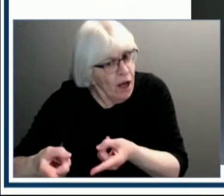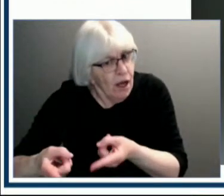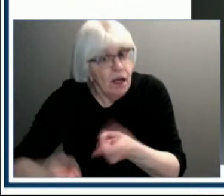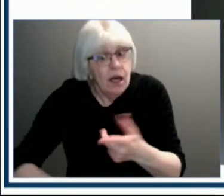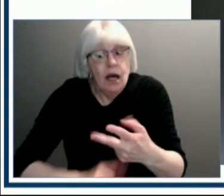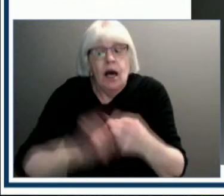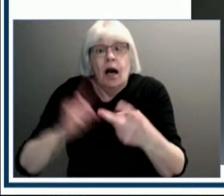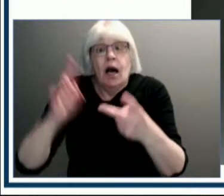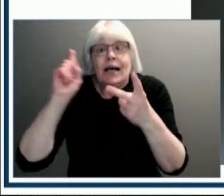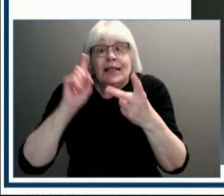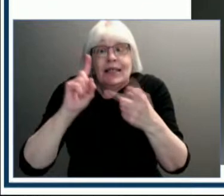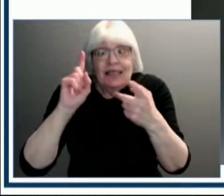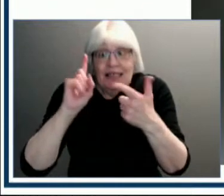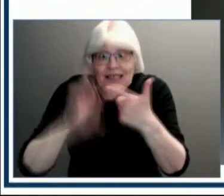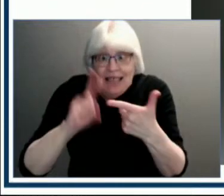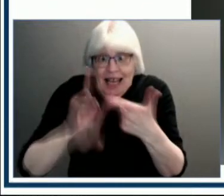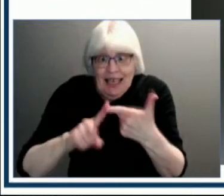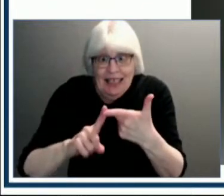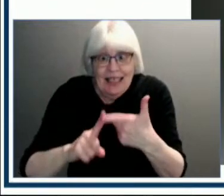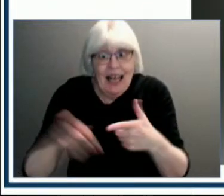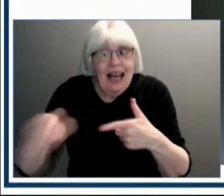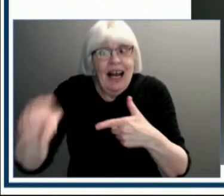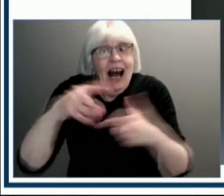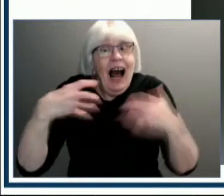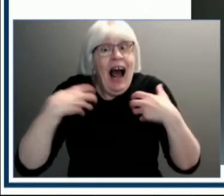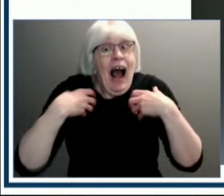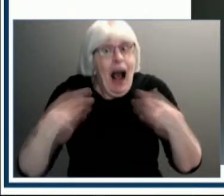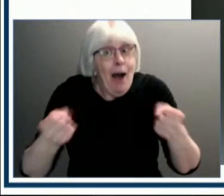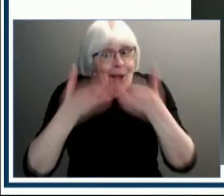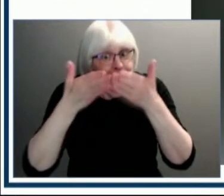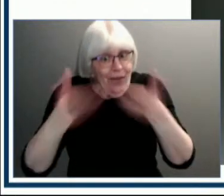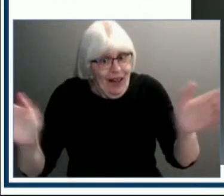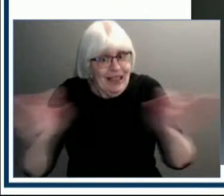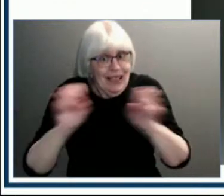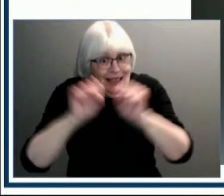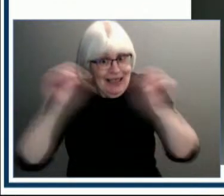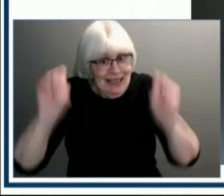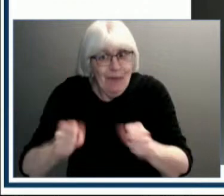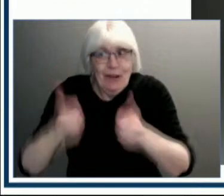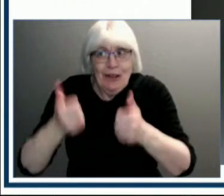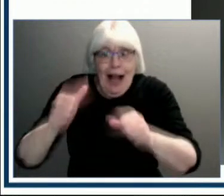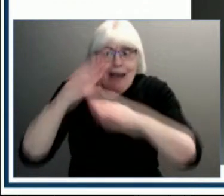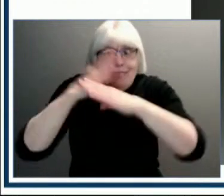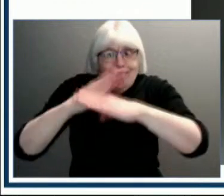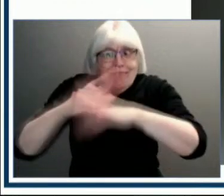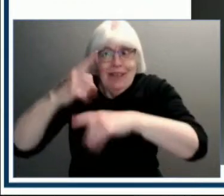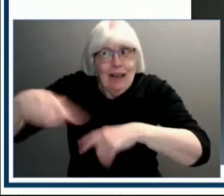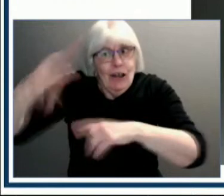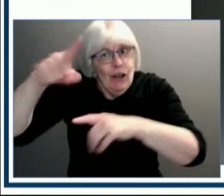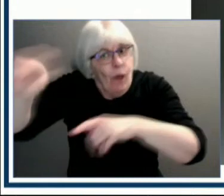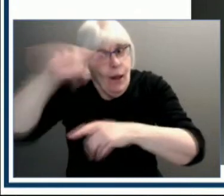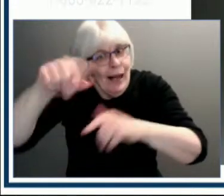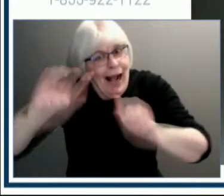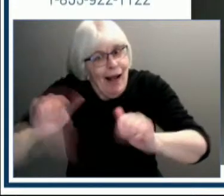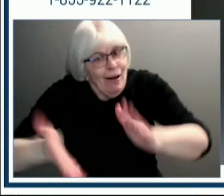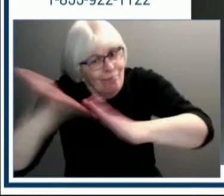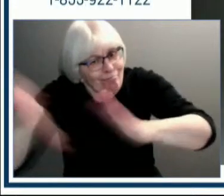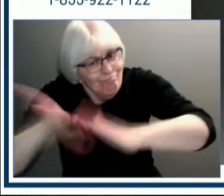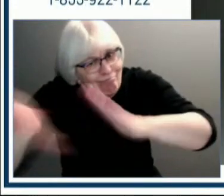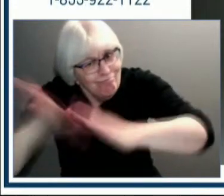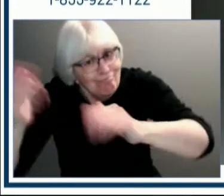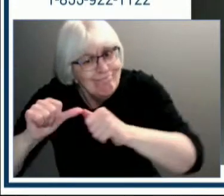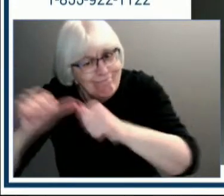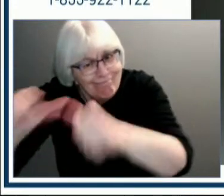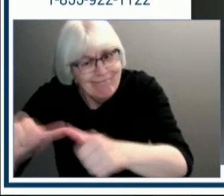healthcare system and ensure it can continue to operate effectively. And that is where we're seeing some real challenges